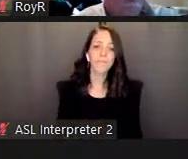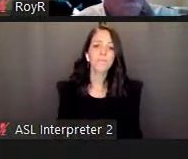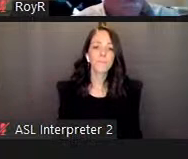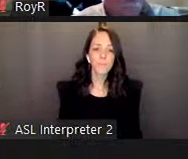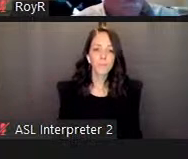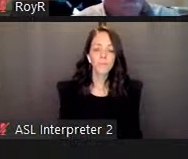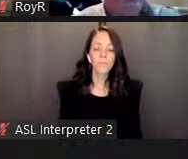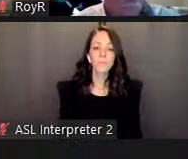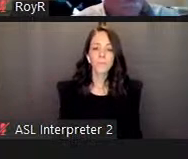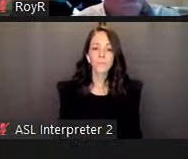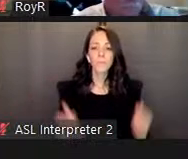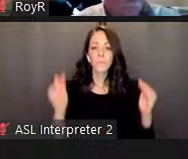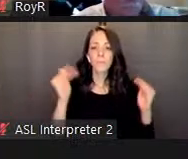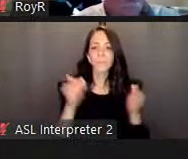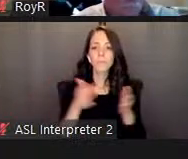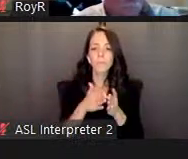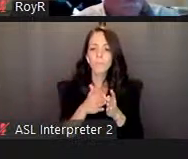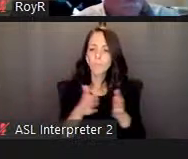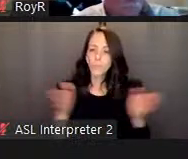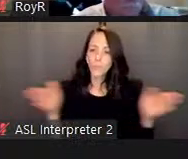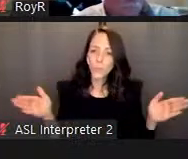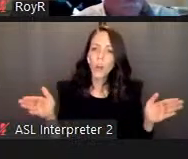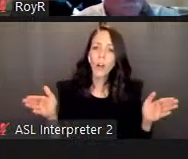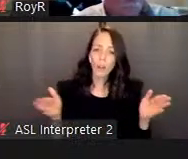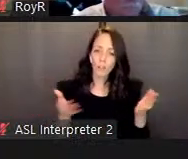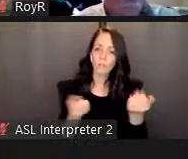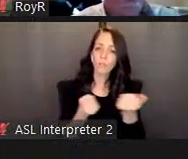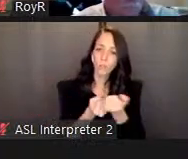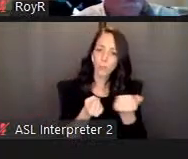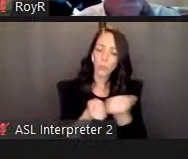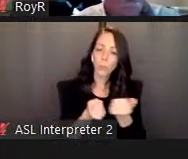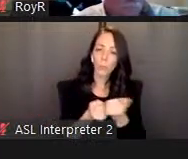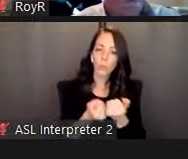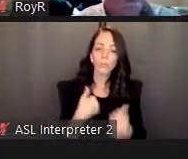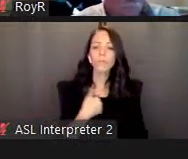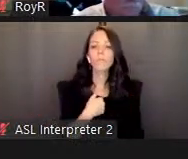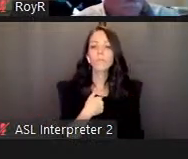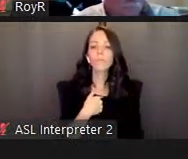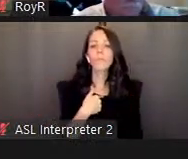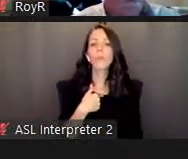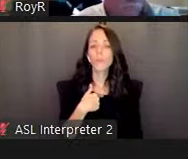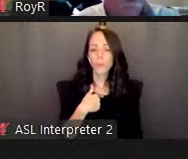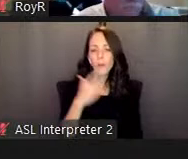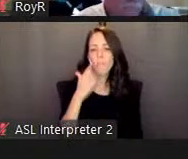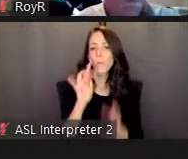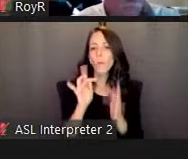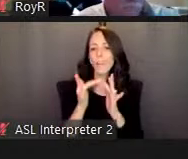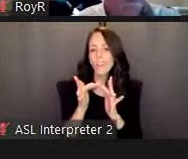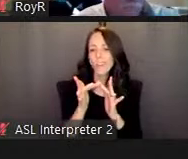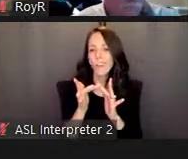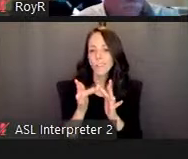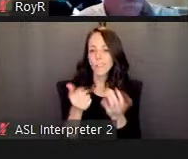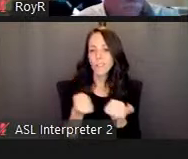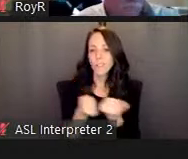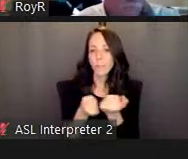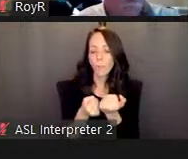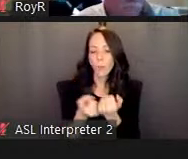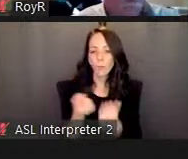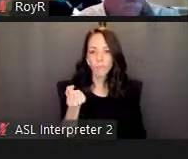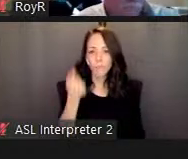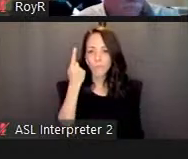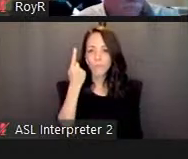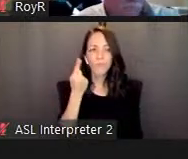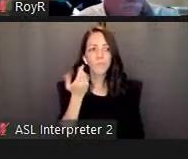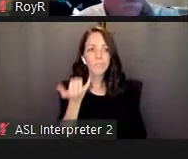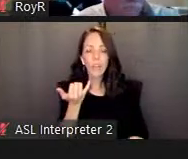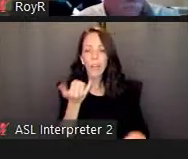plan. We understand that access to the internet, in terms of access and affordability, has become